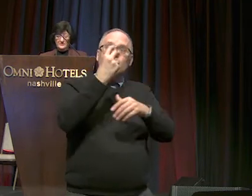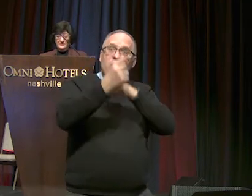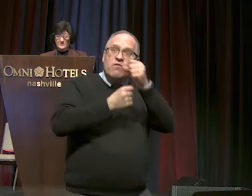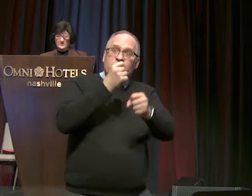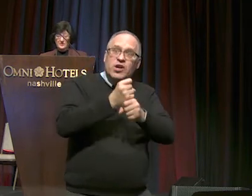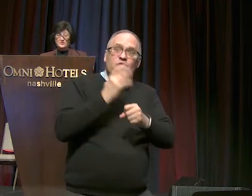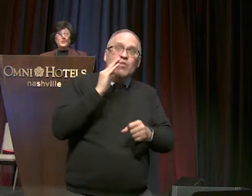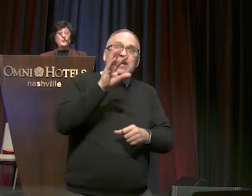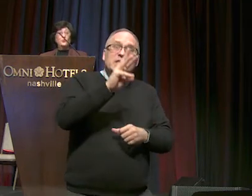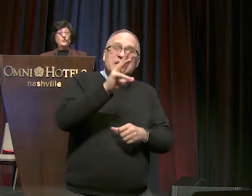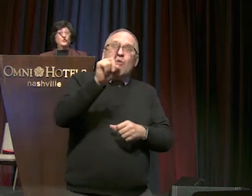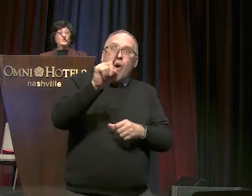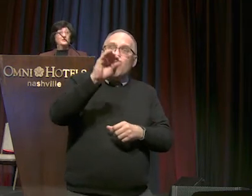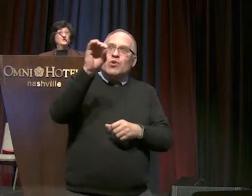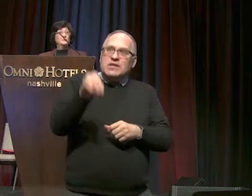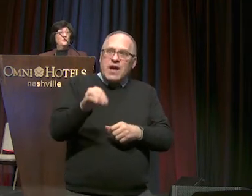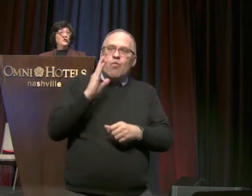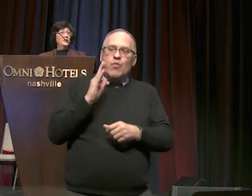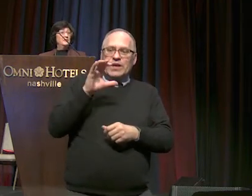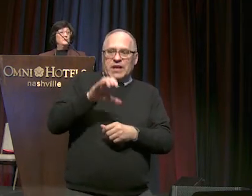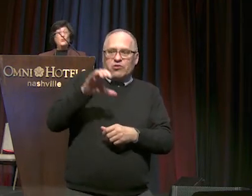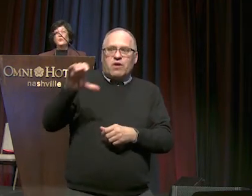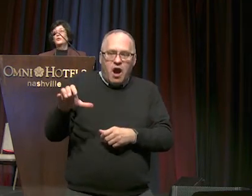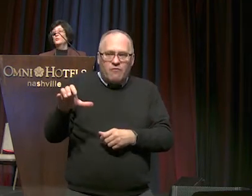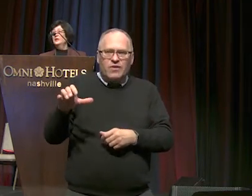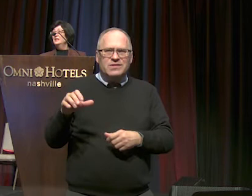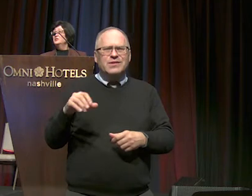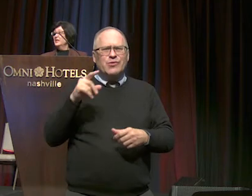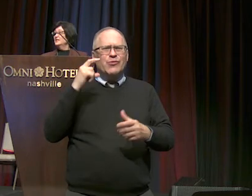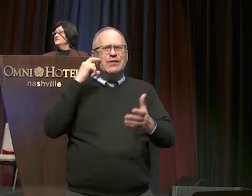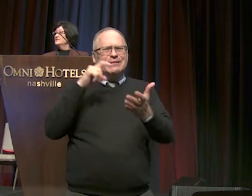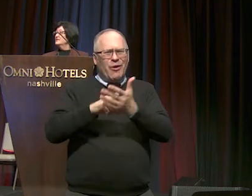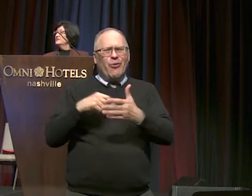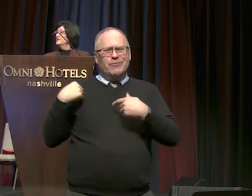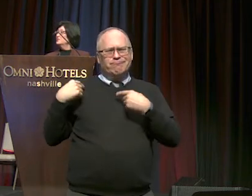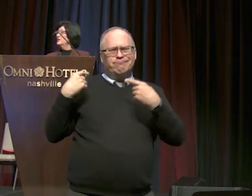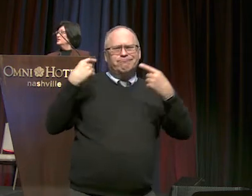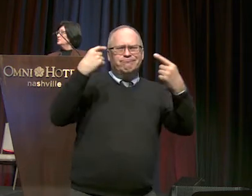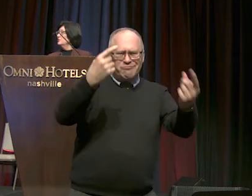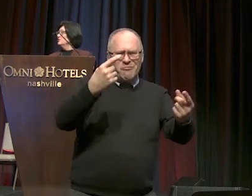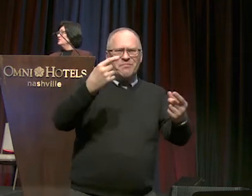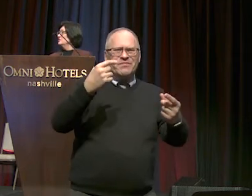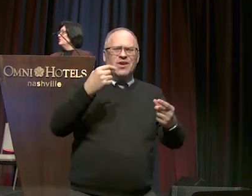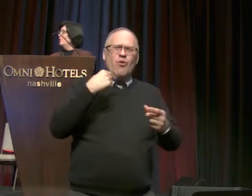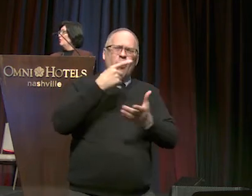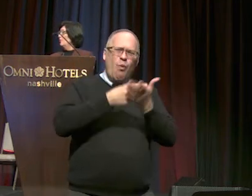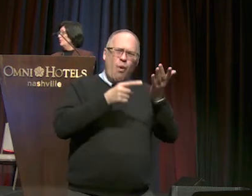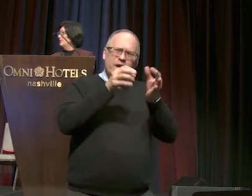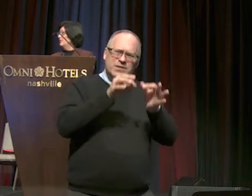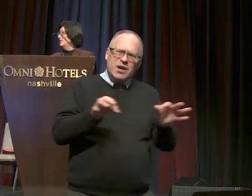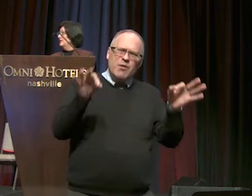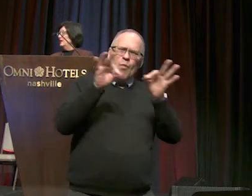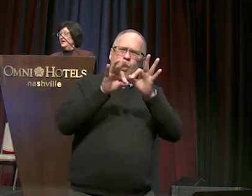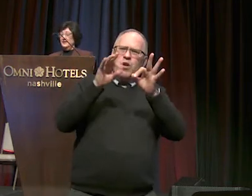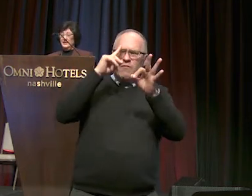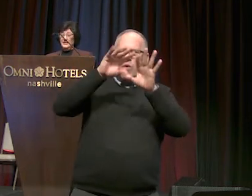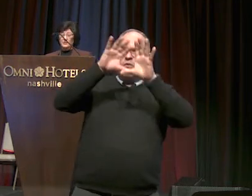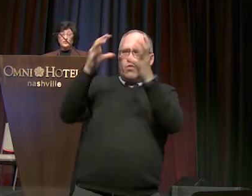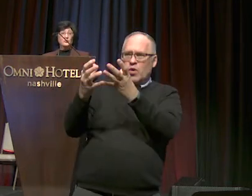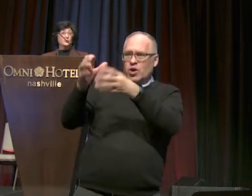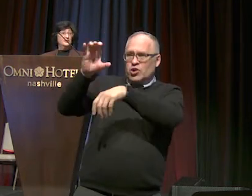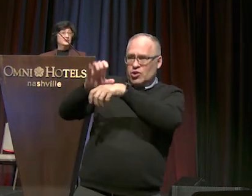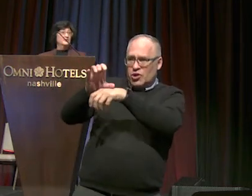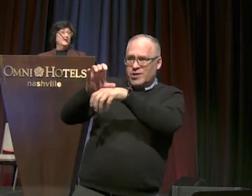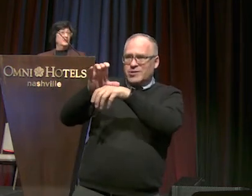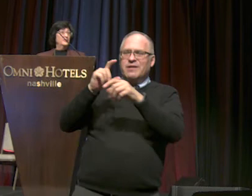years. So more and more, we need a chance to discuss what is pertinent to the whole and let